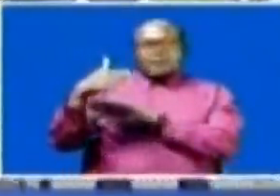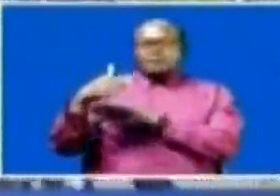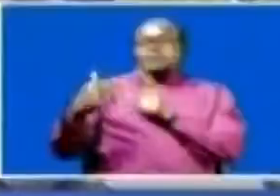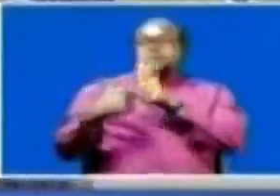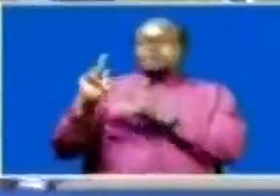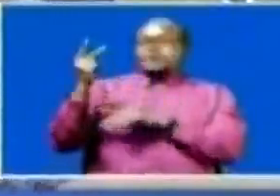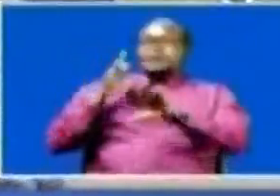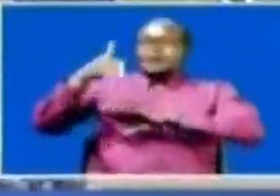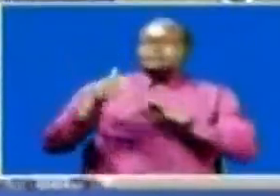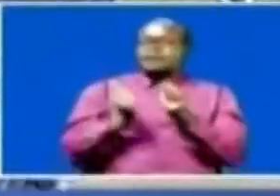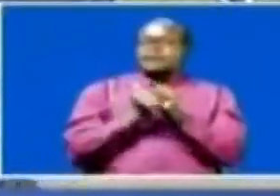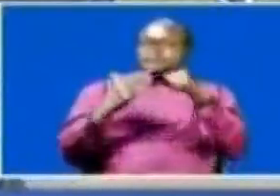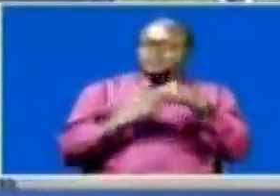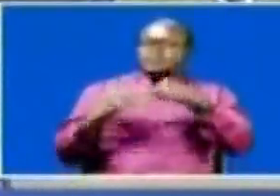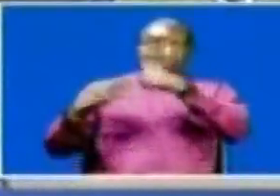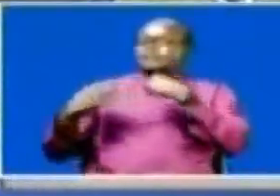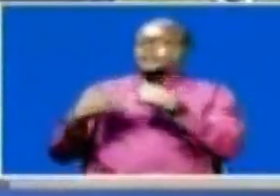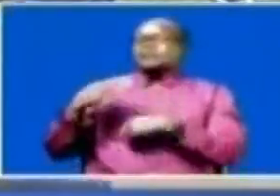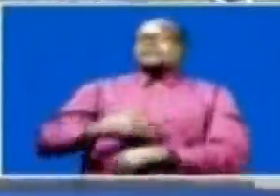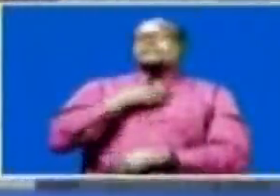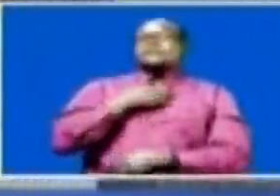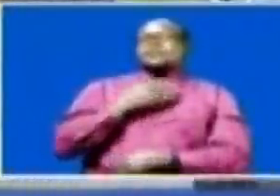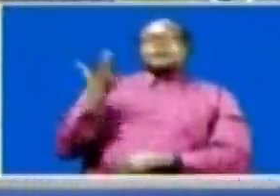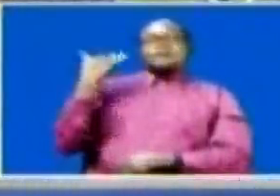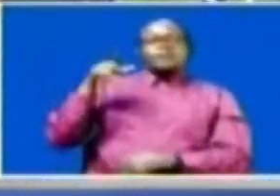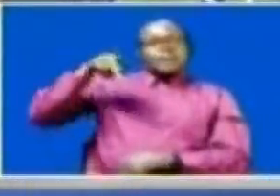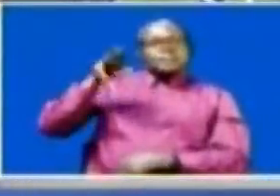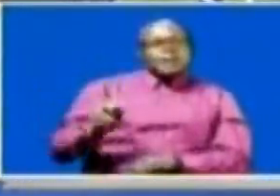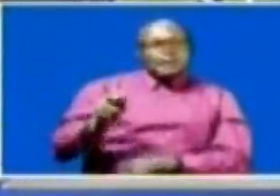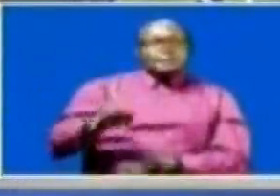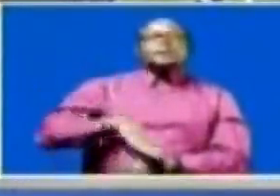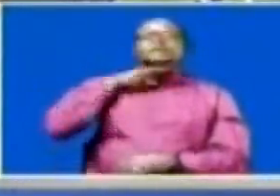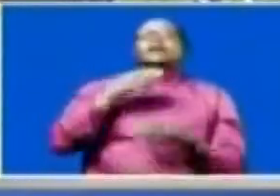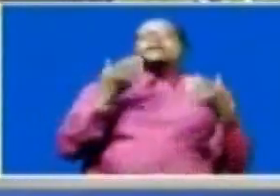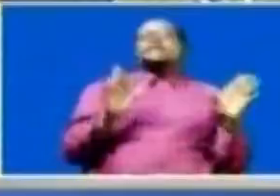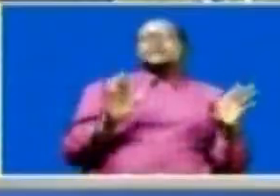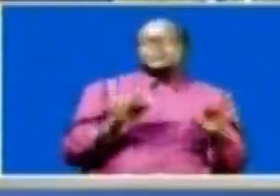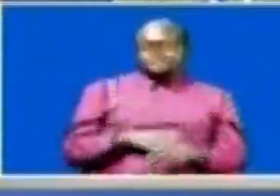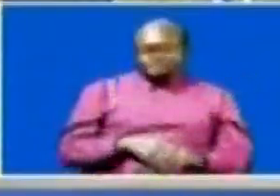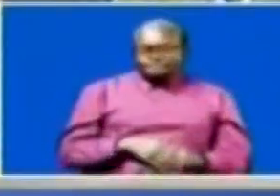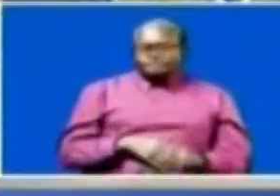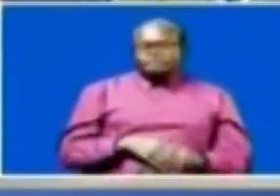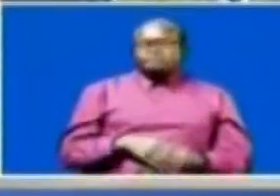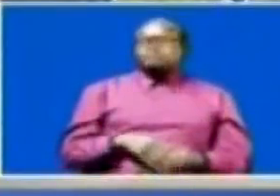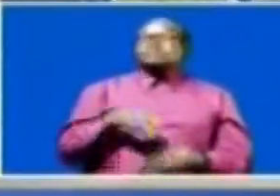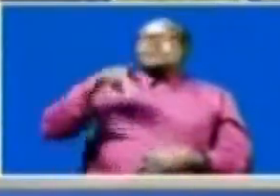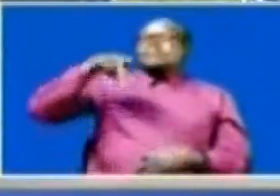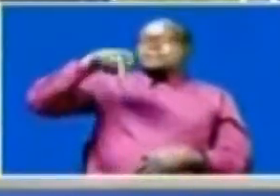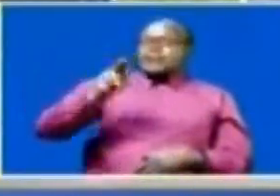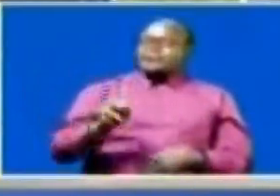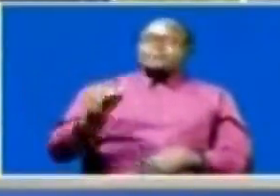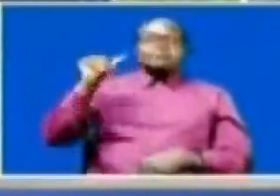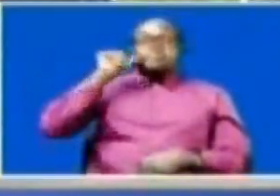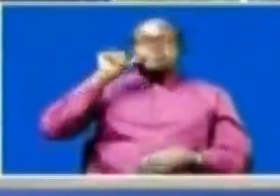the 1988 visit by the then Prime Minister, the late Margaret Thatcher. British PM Theresa May